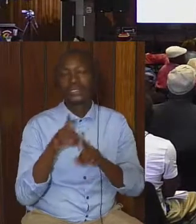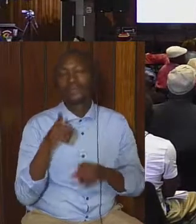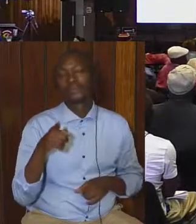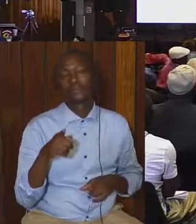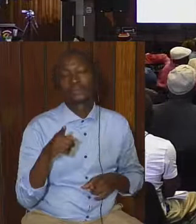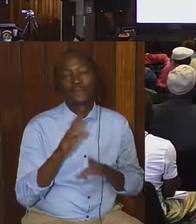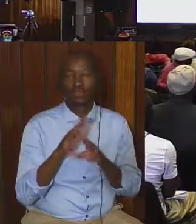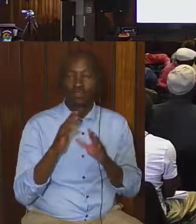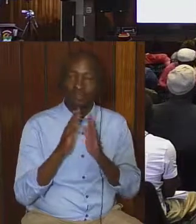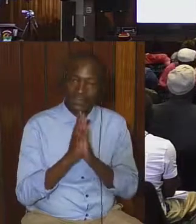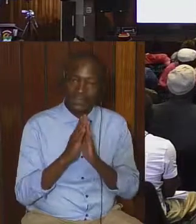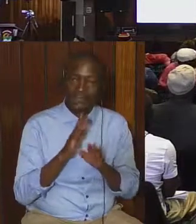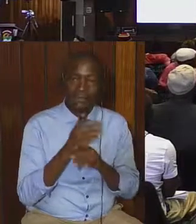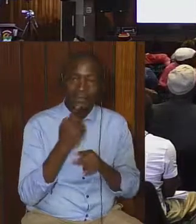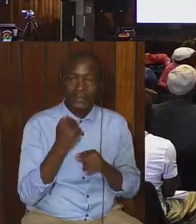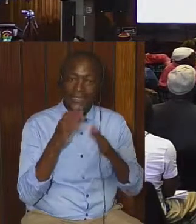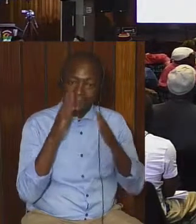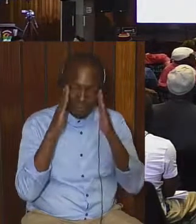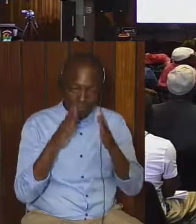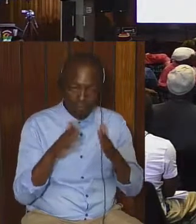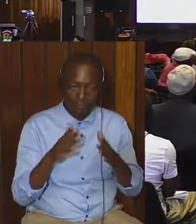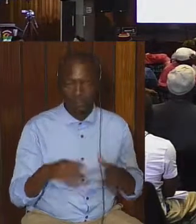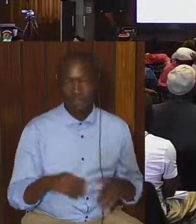So siyacela anisinakeni